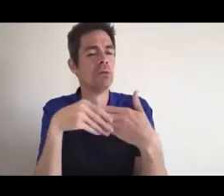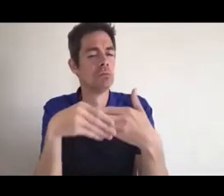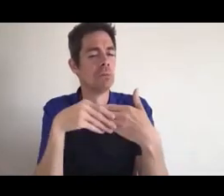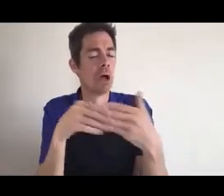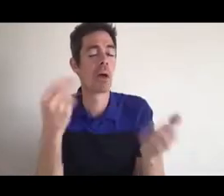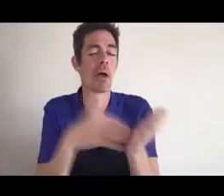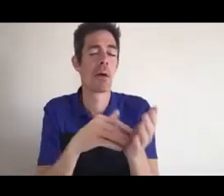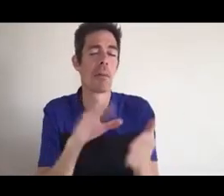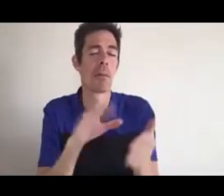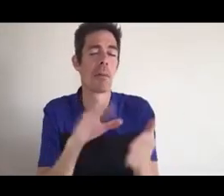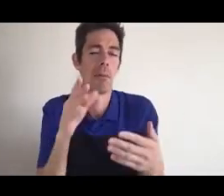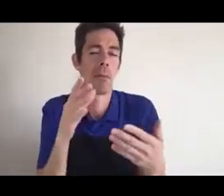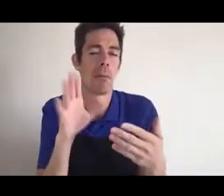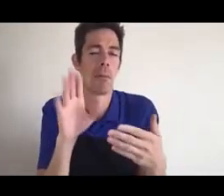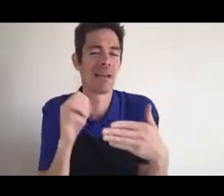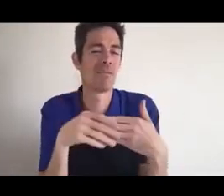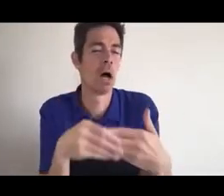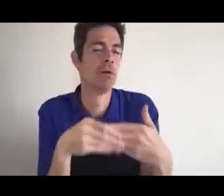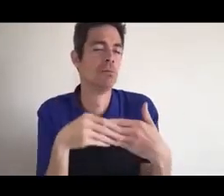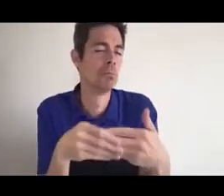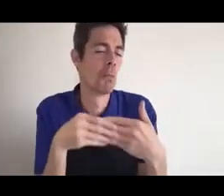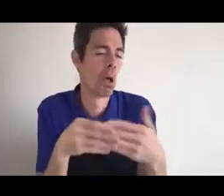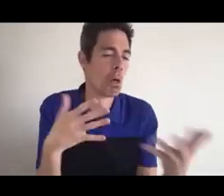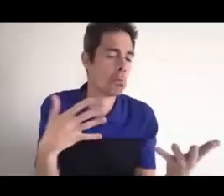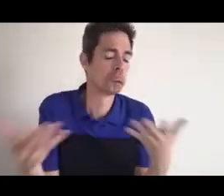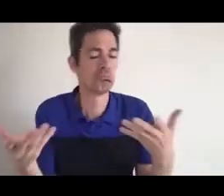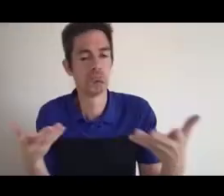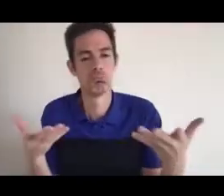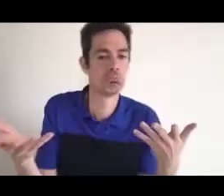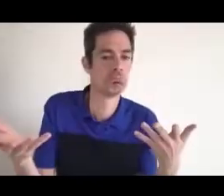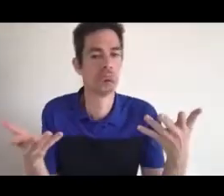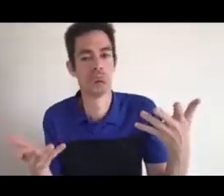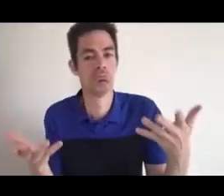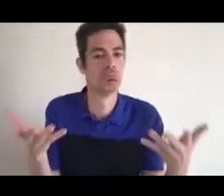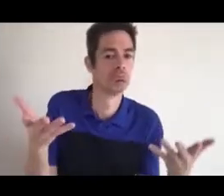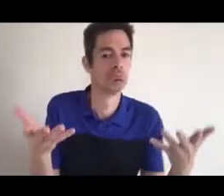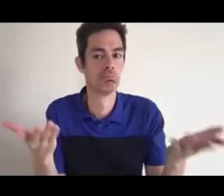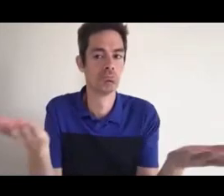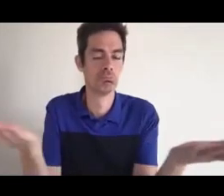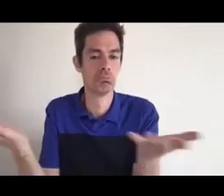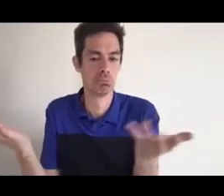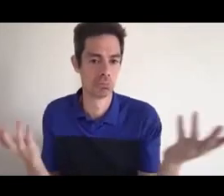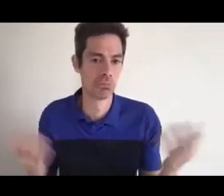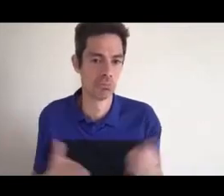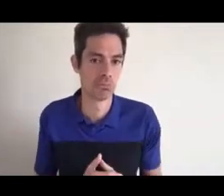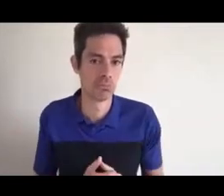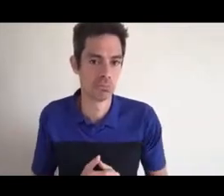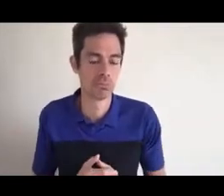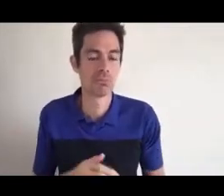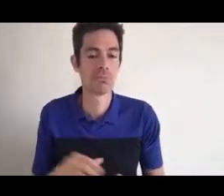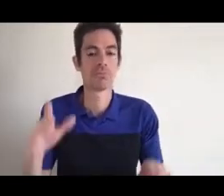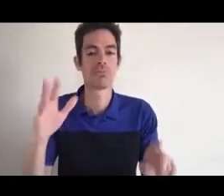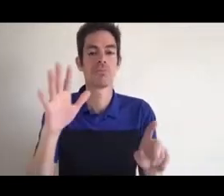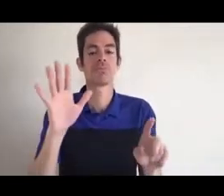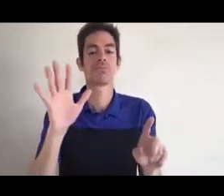you mean the word language. So it's just important to be flexible with how you use it.